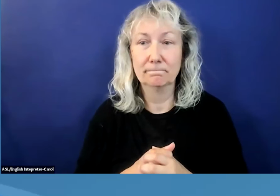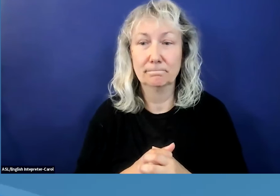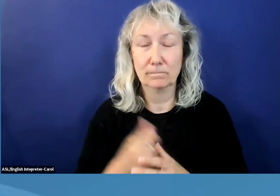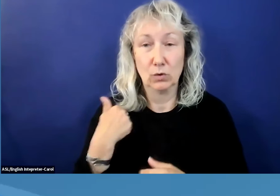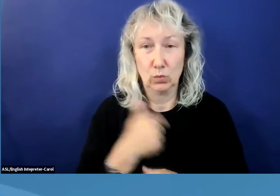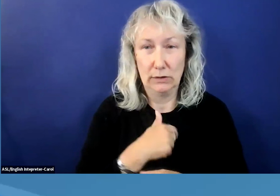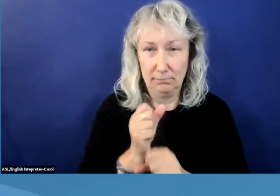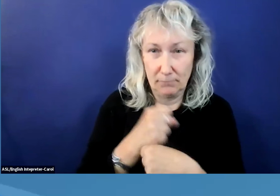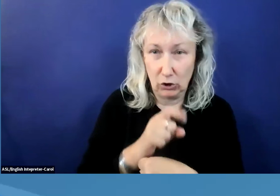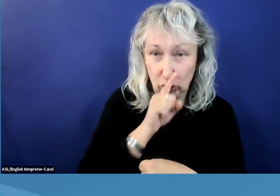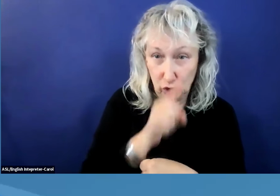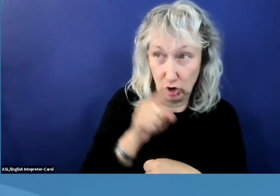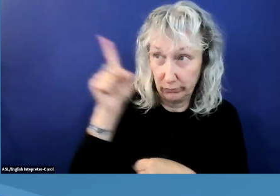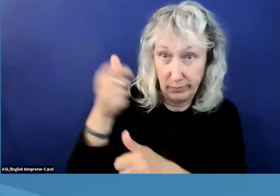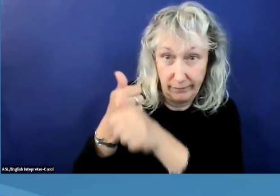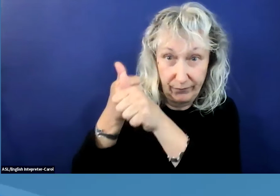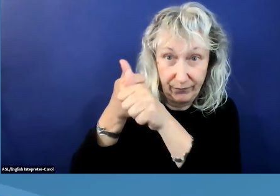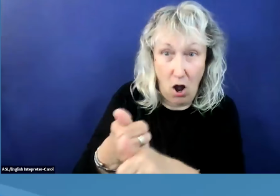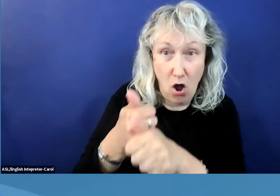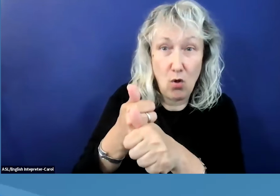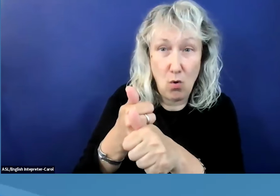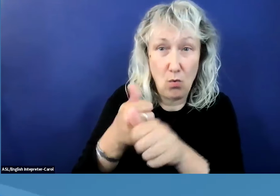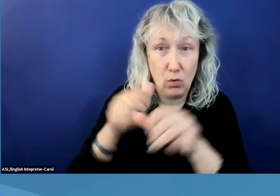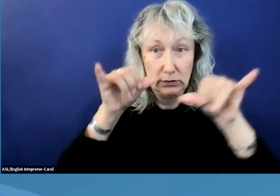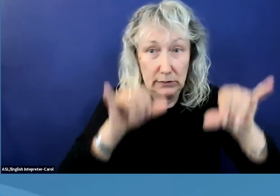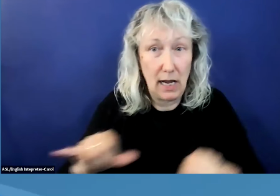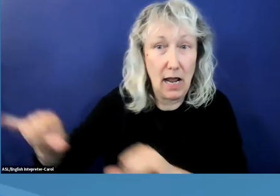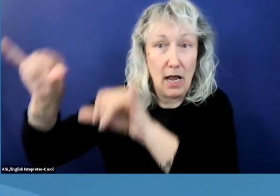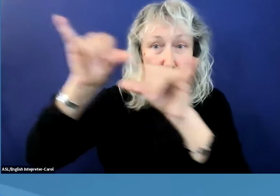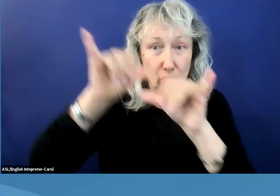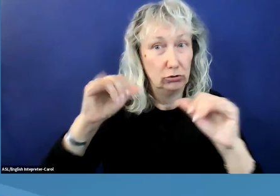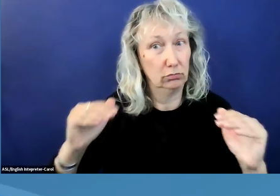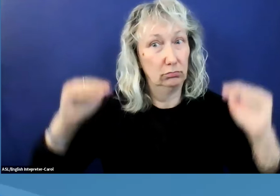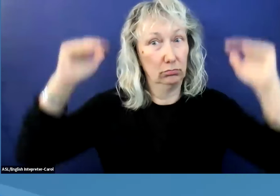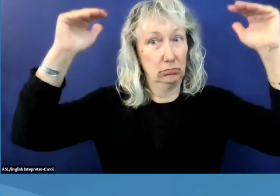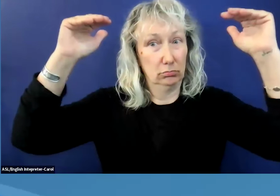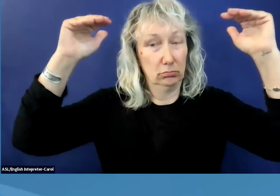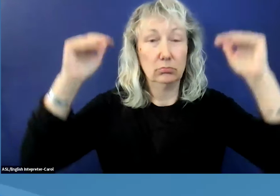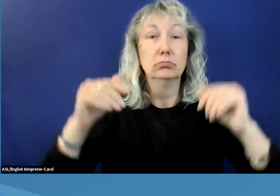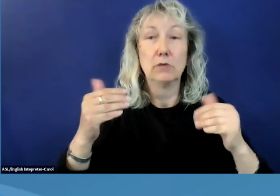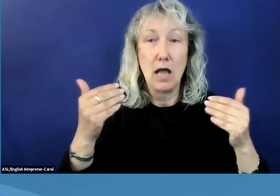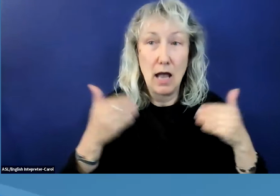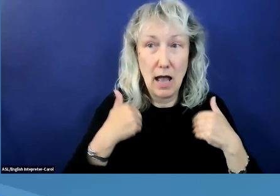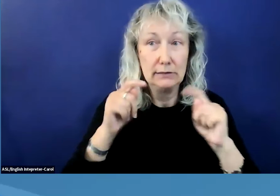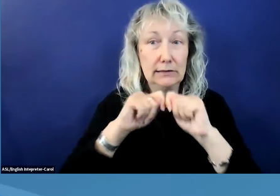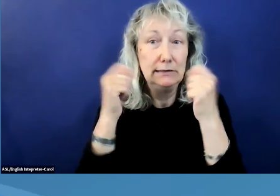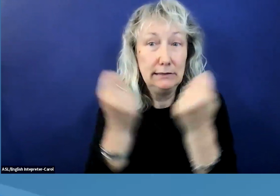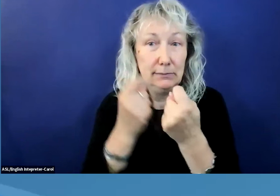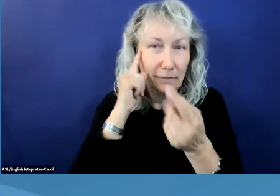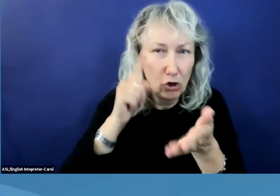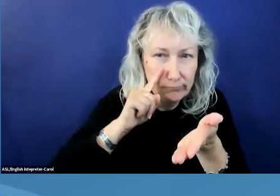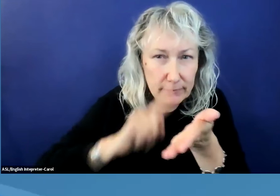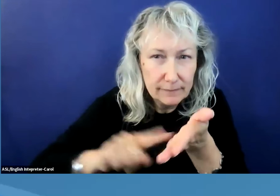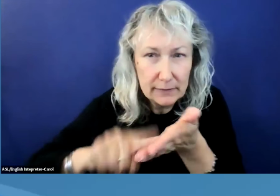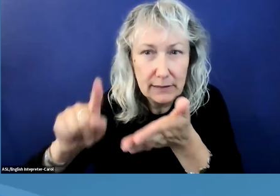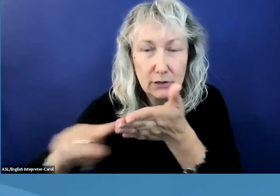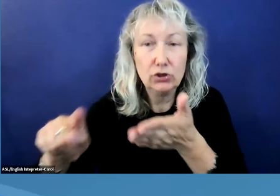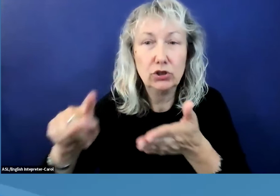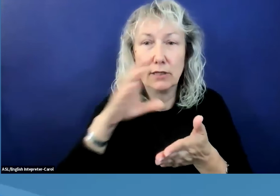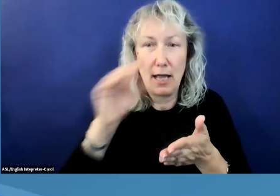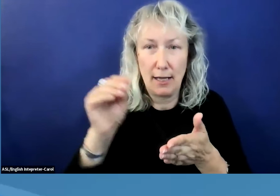them to high expectations. We have an investigations team and an enforcement team